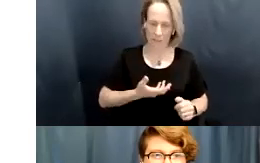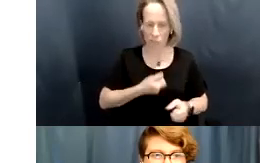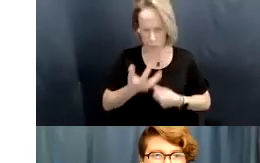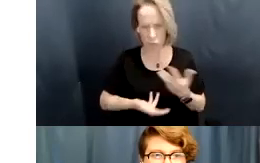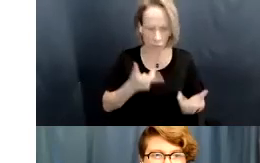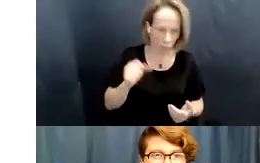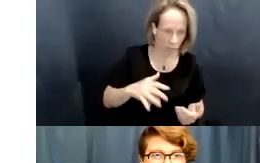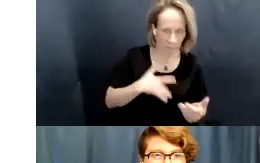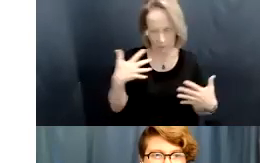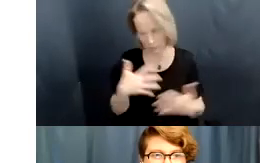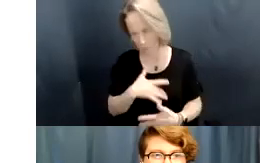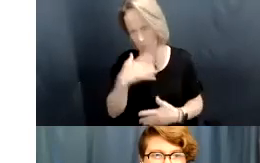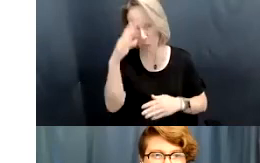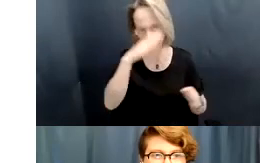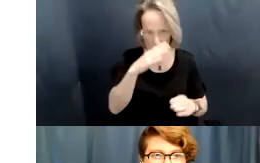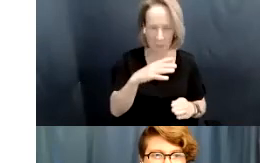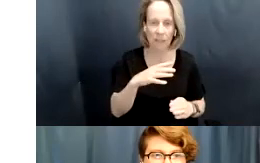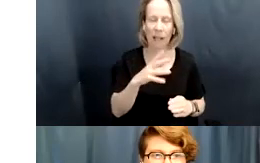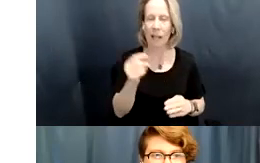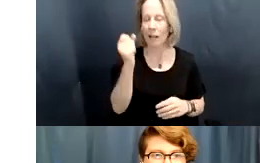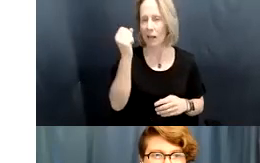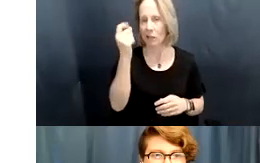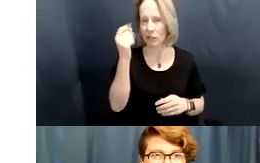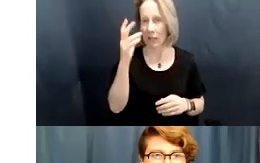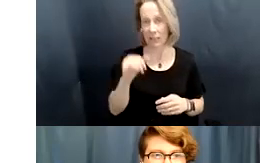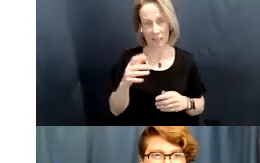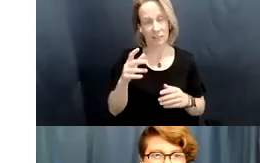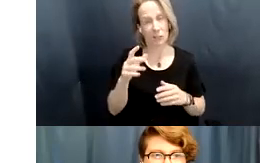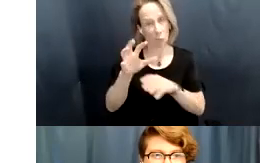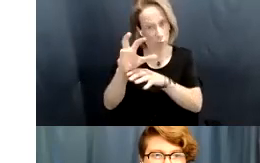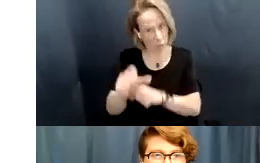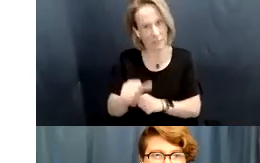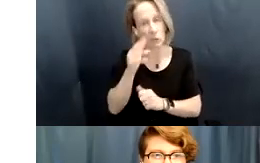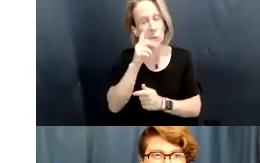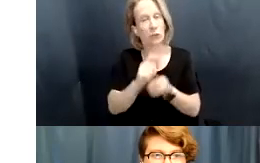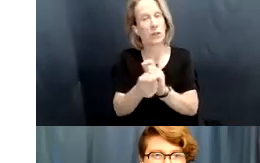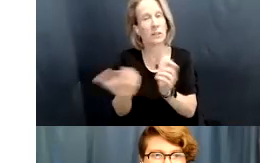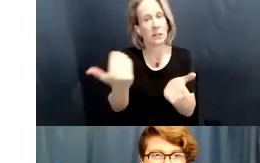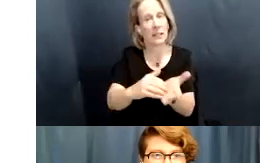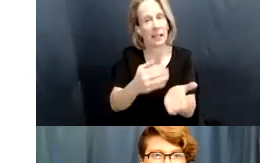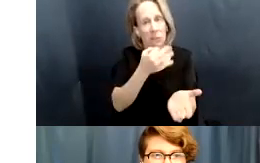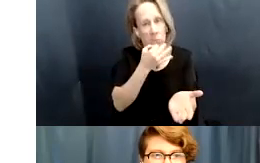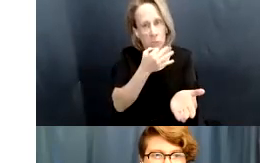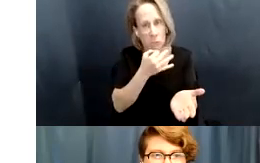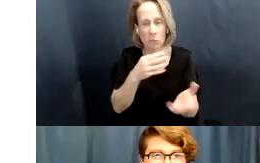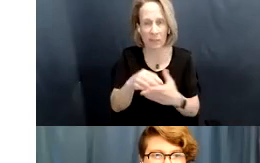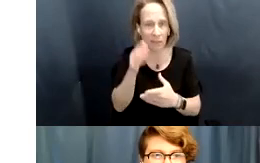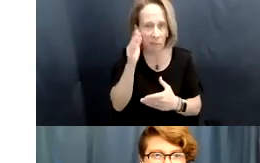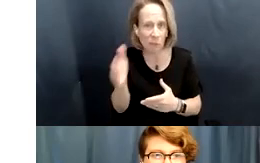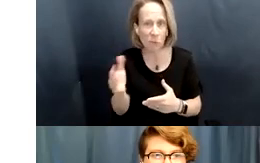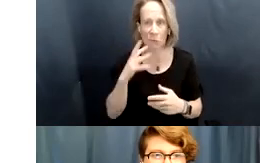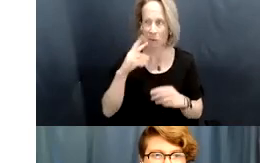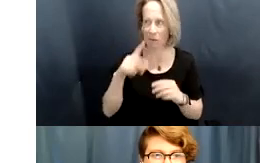routines will be changing for everyone in the near future, right? Especially as we have a lot of people talking about going back to